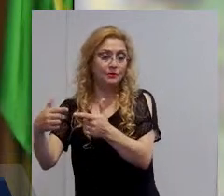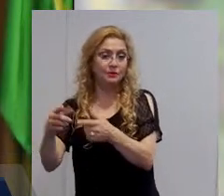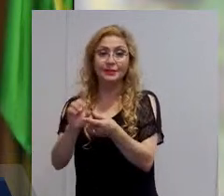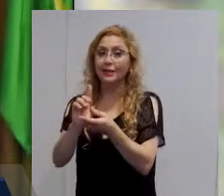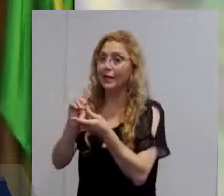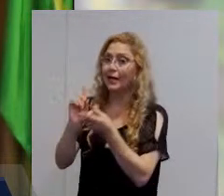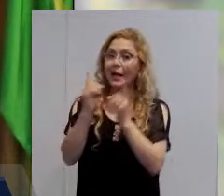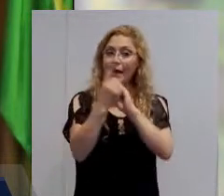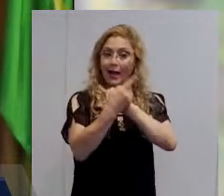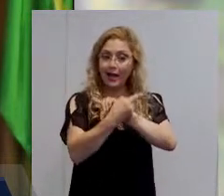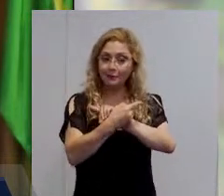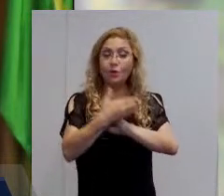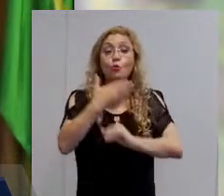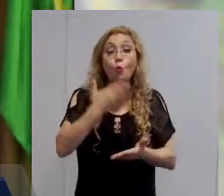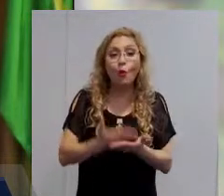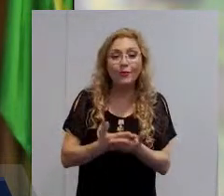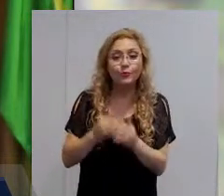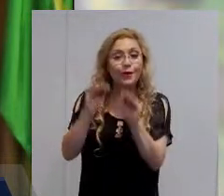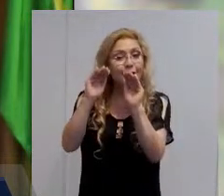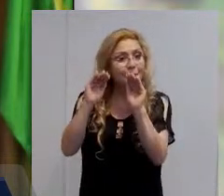sort of political parties,